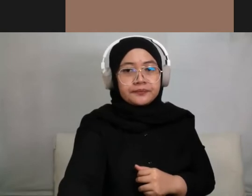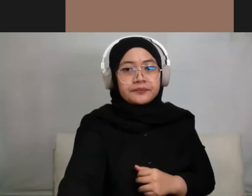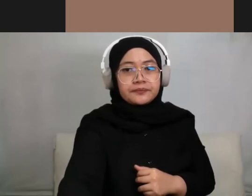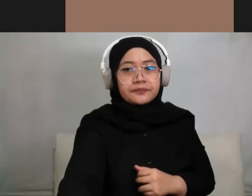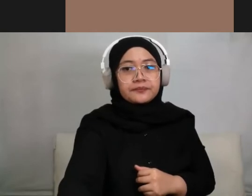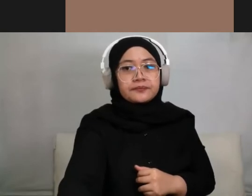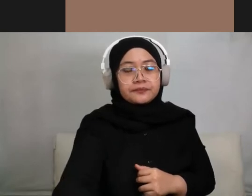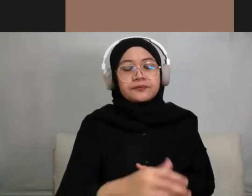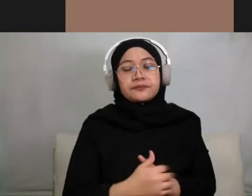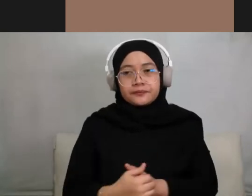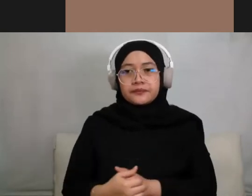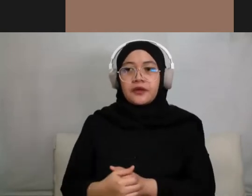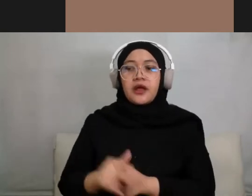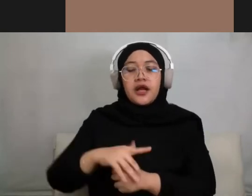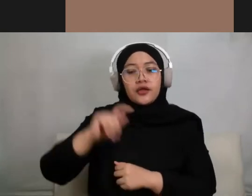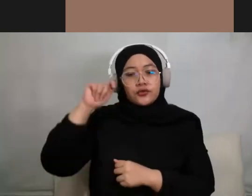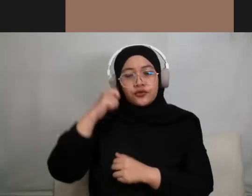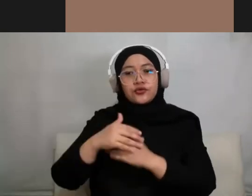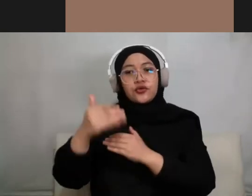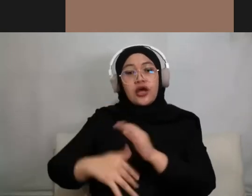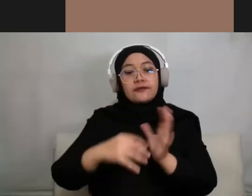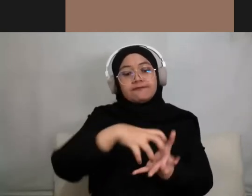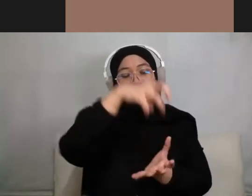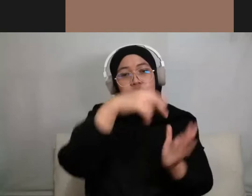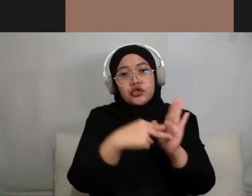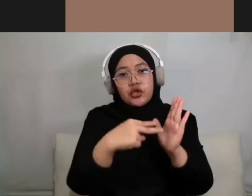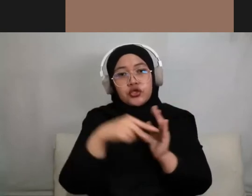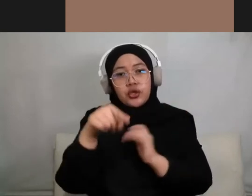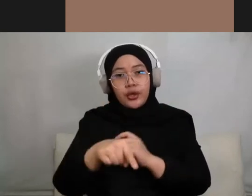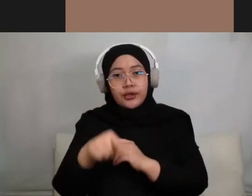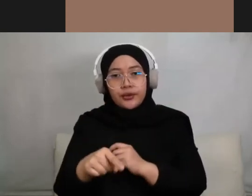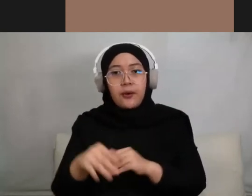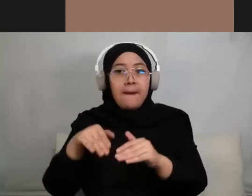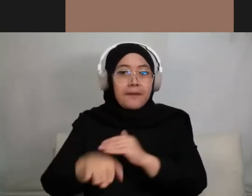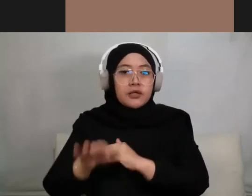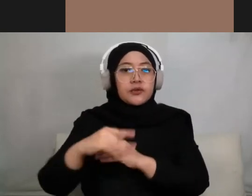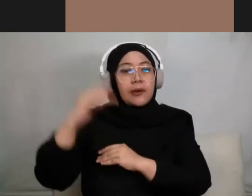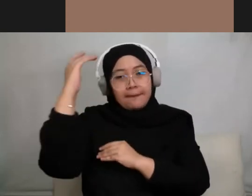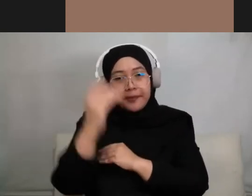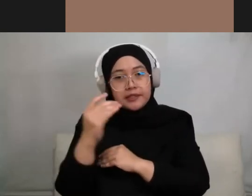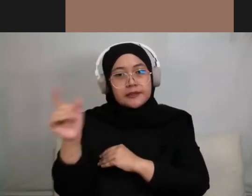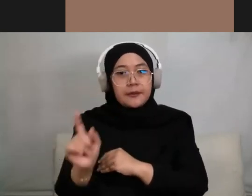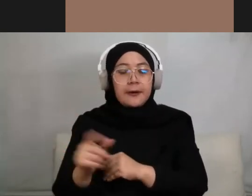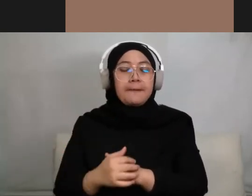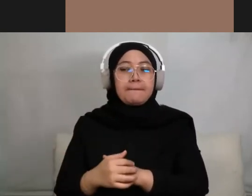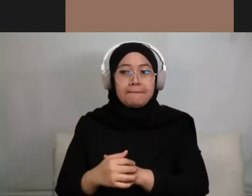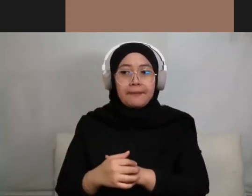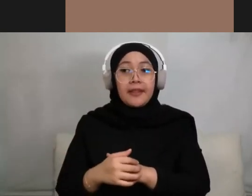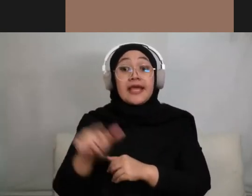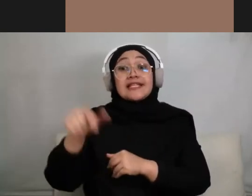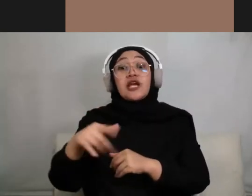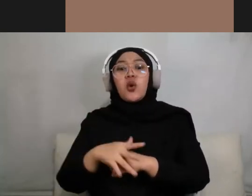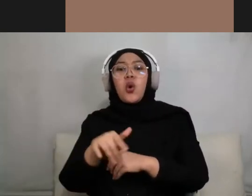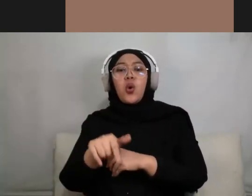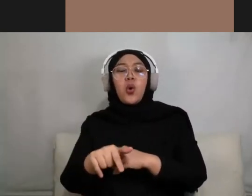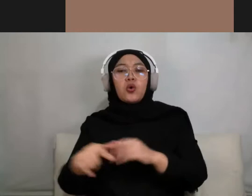charging guns into the bus. It has to be connected, and if there is any loose connection, it will again give